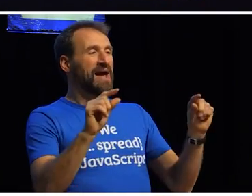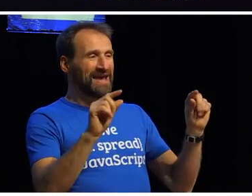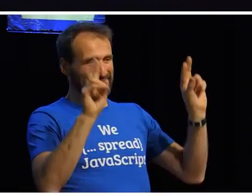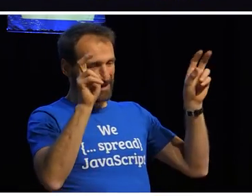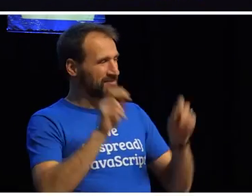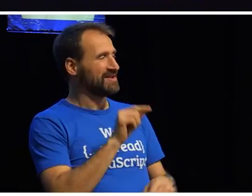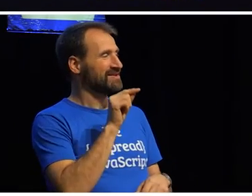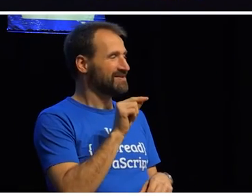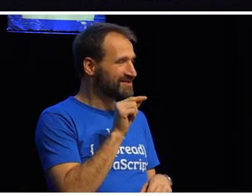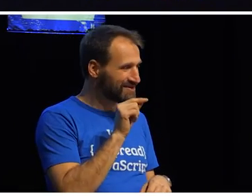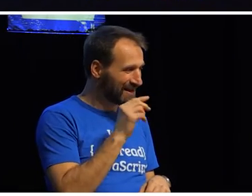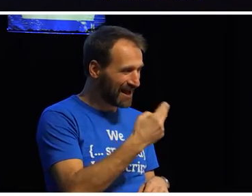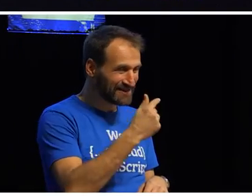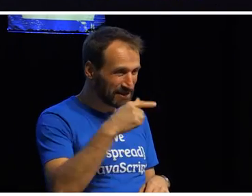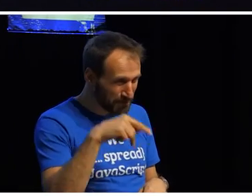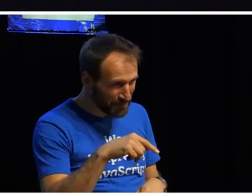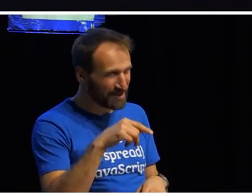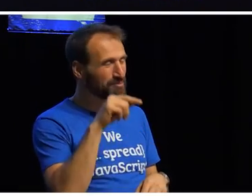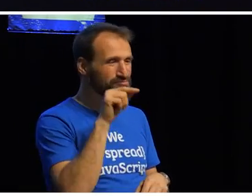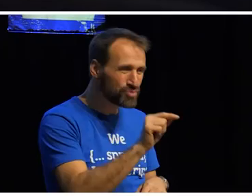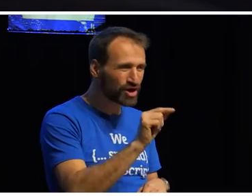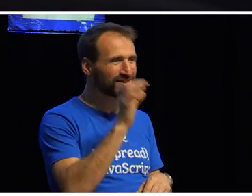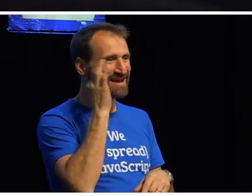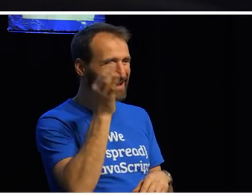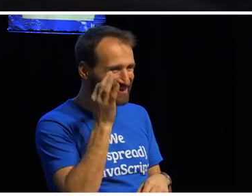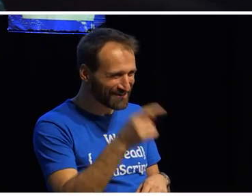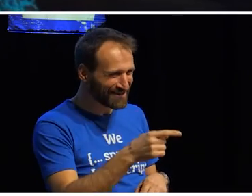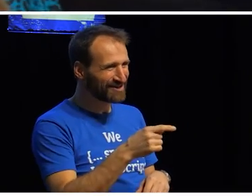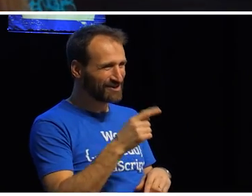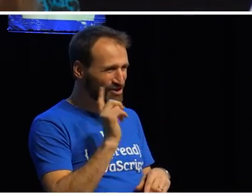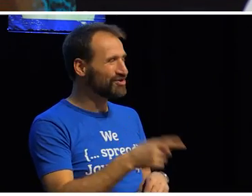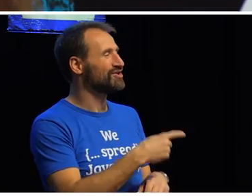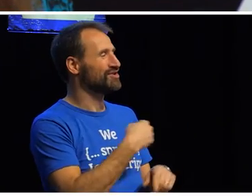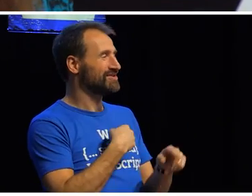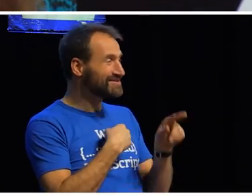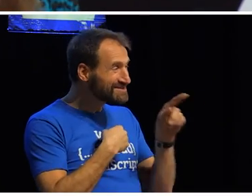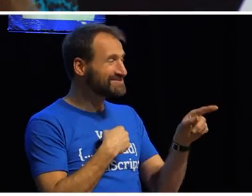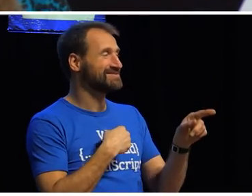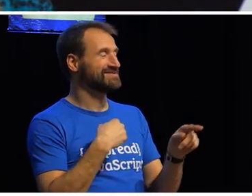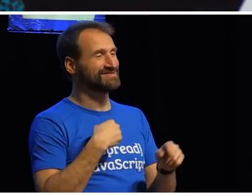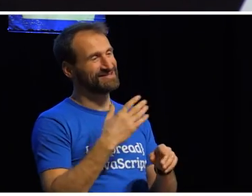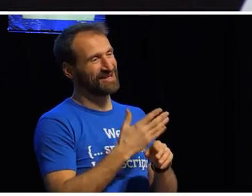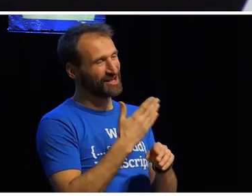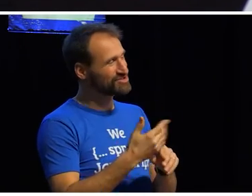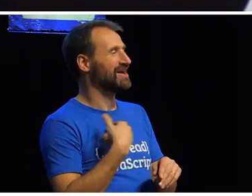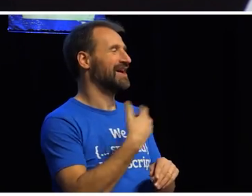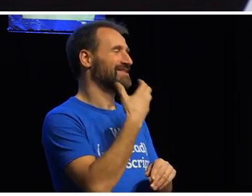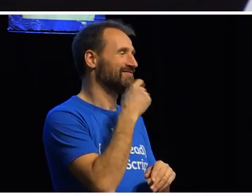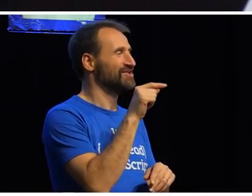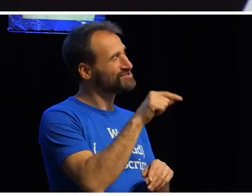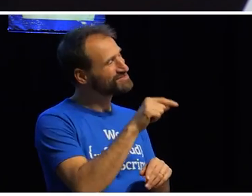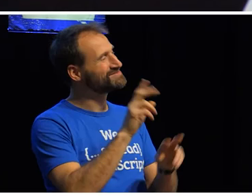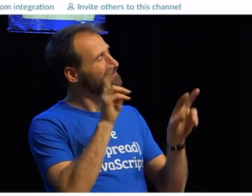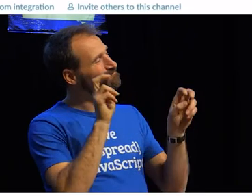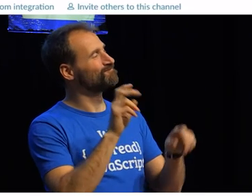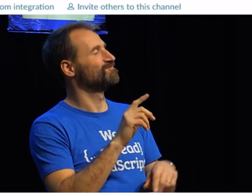right? HTTP.cat. So I did this a while ago, but now I decided to just make it as a Slack bot.